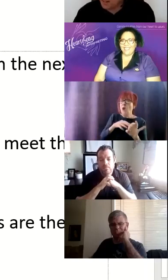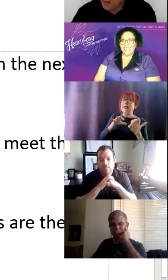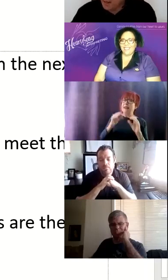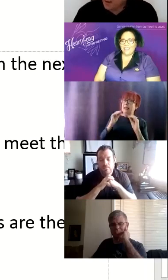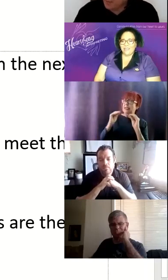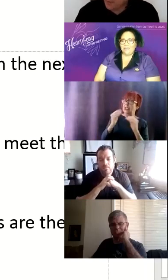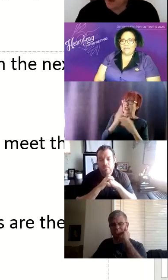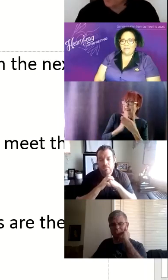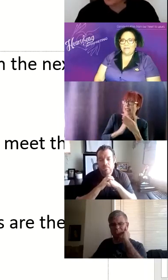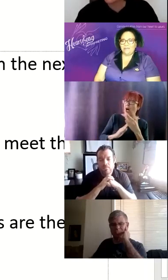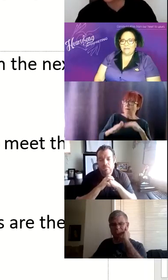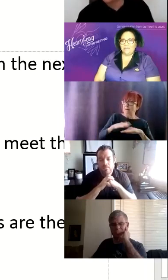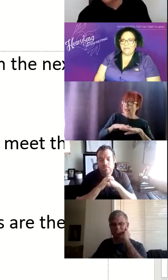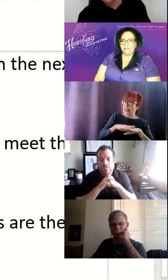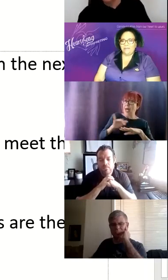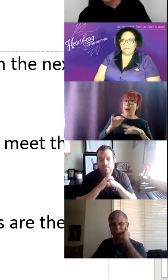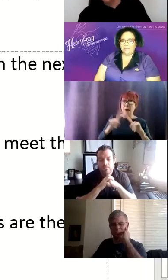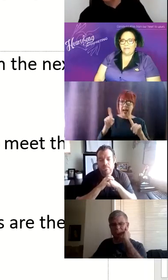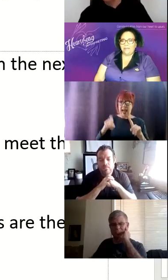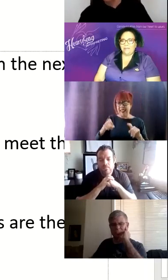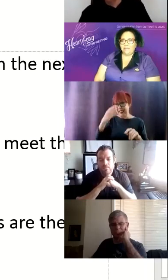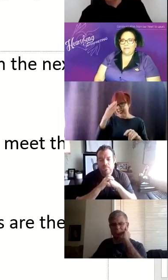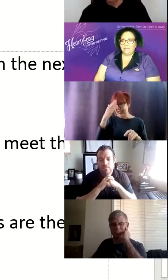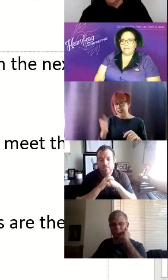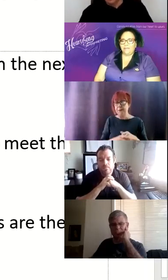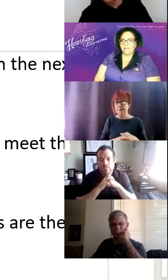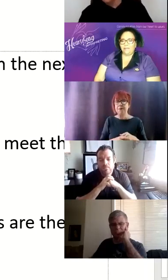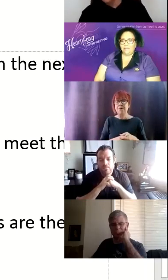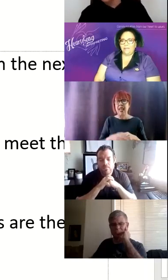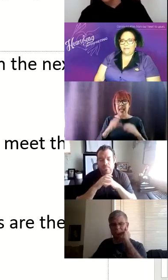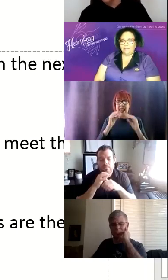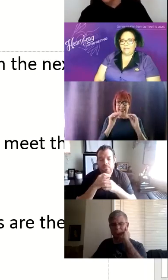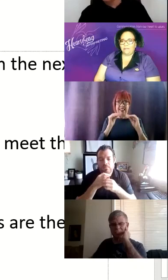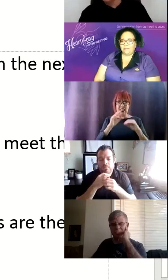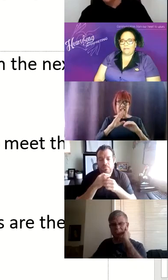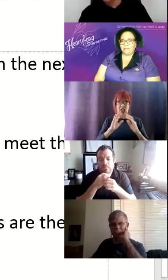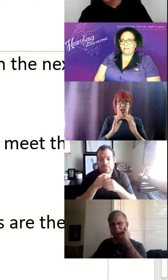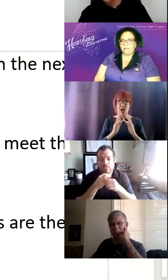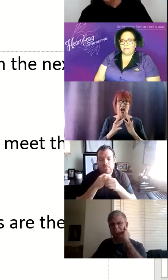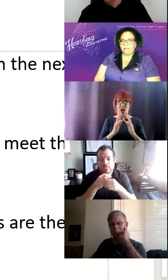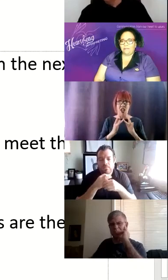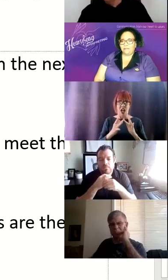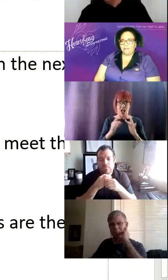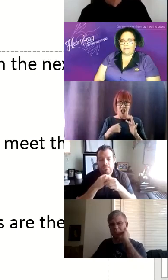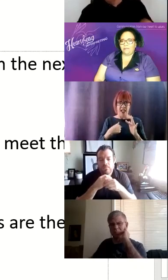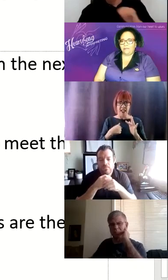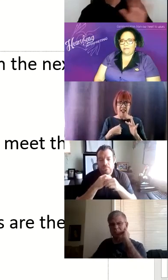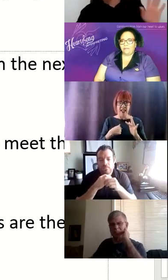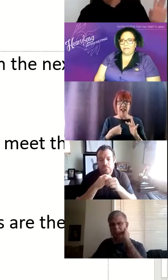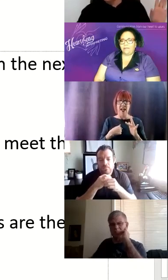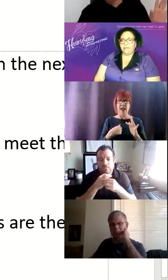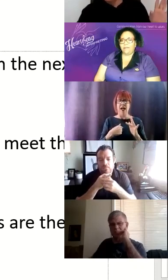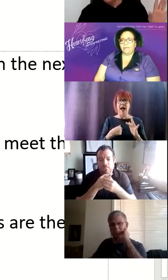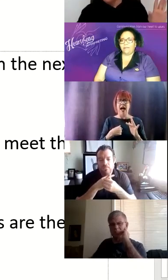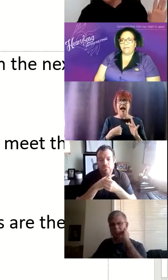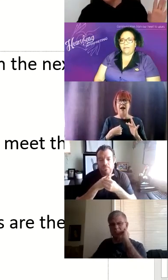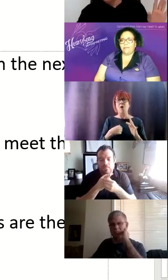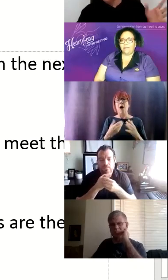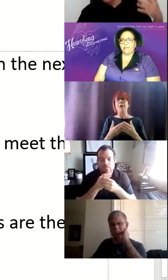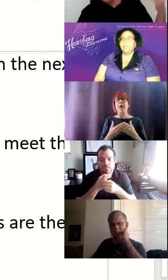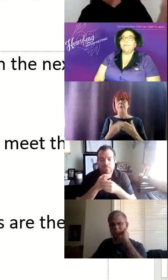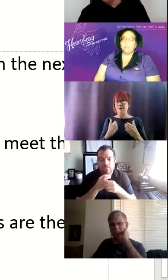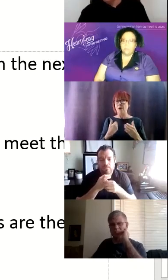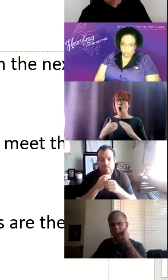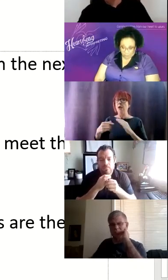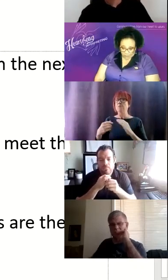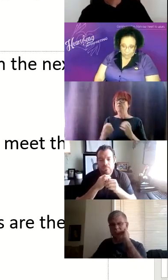extent. I have to tell you, teaching online, I have gotten quite a few. I've always gotten a lot of emails, but